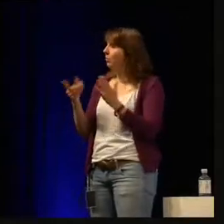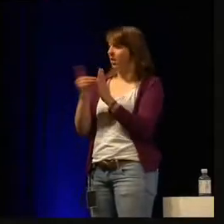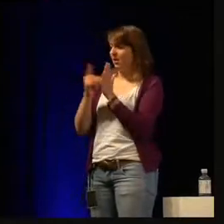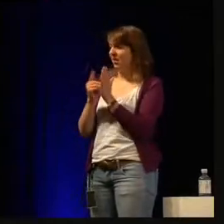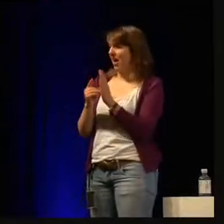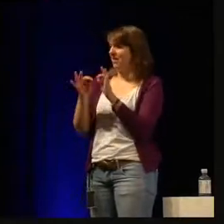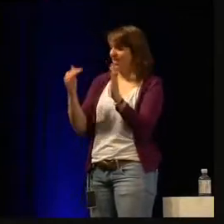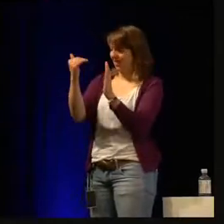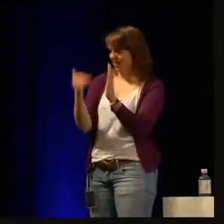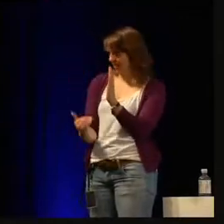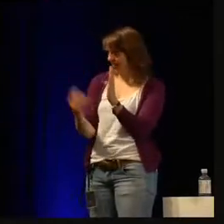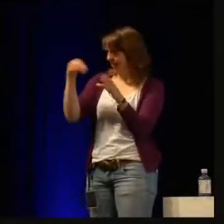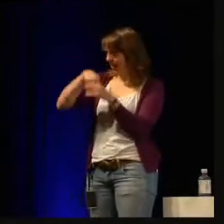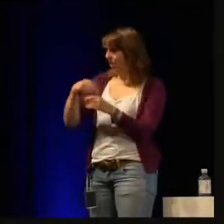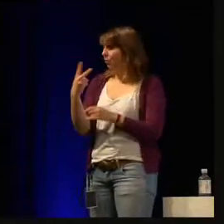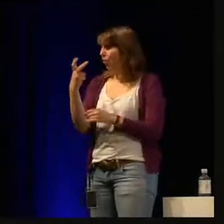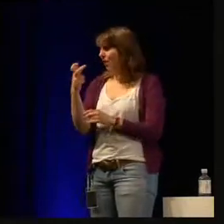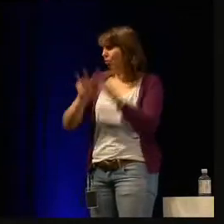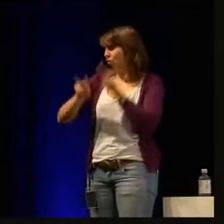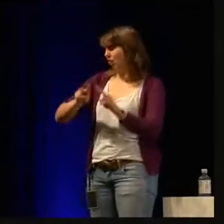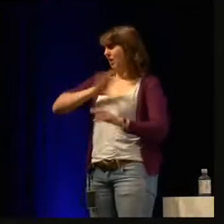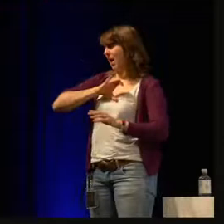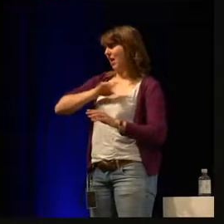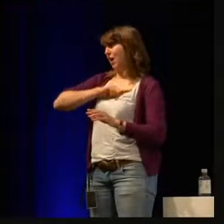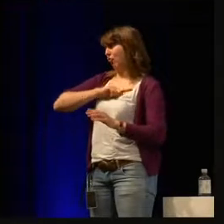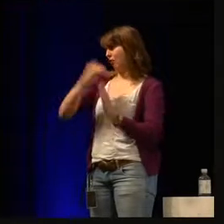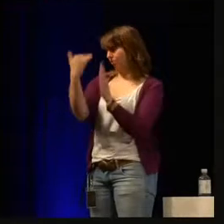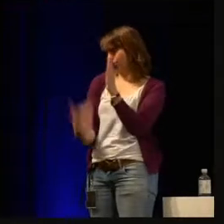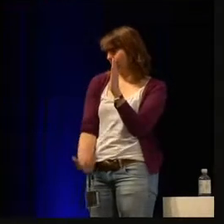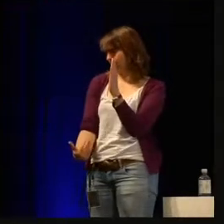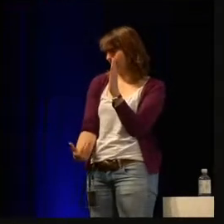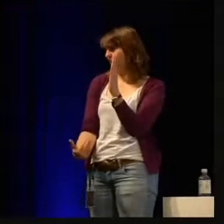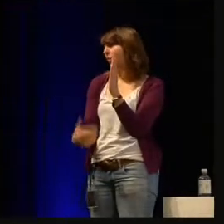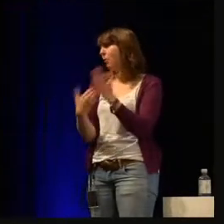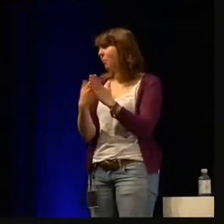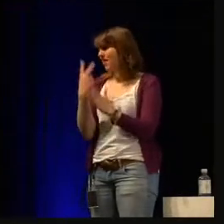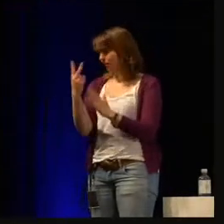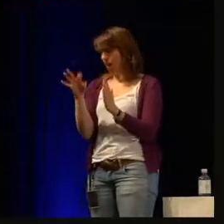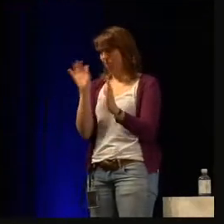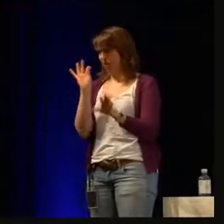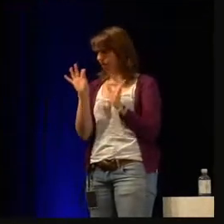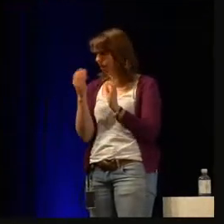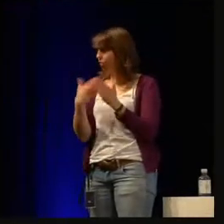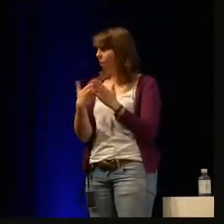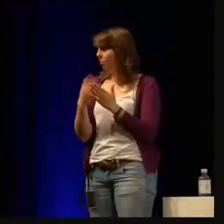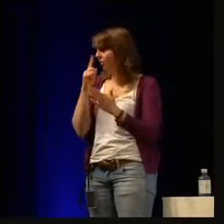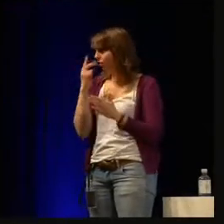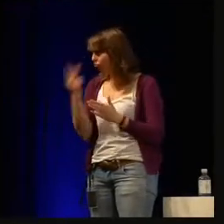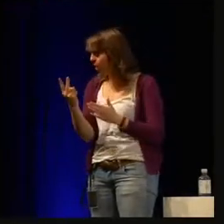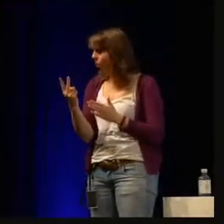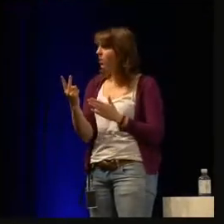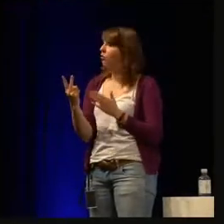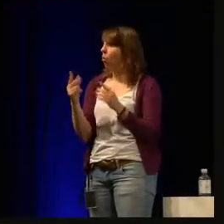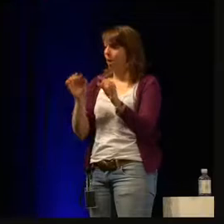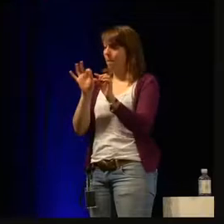Some examples are shown above. Und wenn wir jetzt zwei Charakteristika, wie zum Beispiel die Zahl, die durchschnittliche Zahl der So if you take